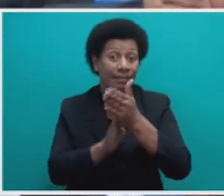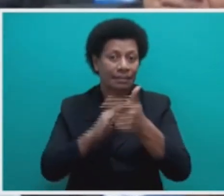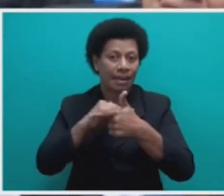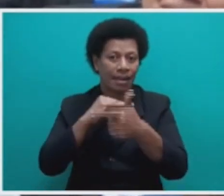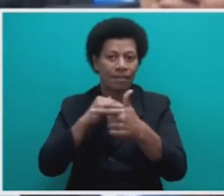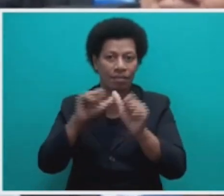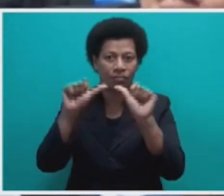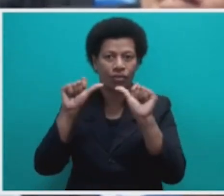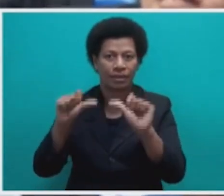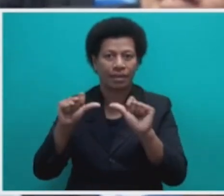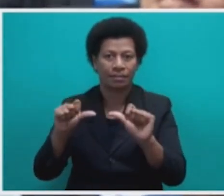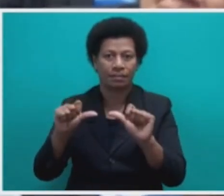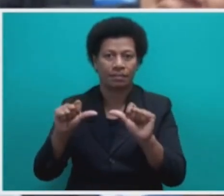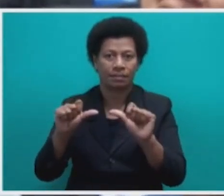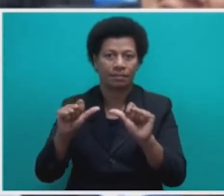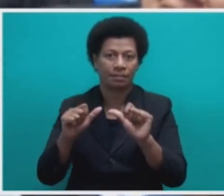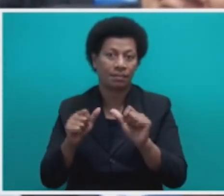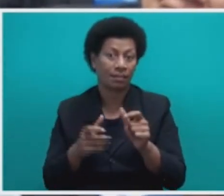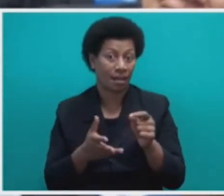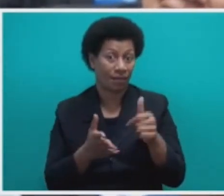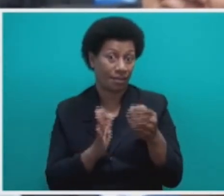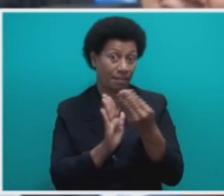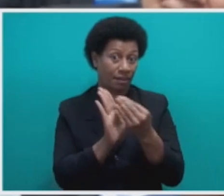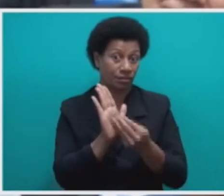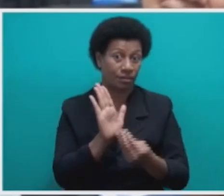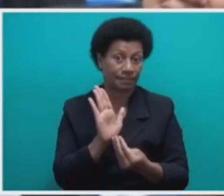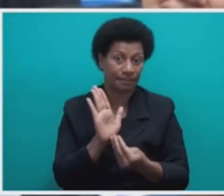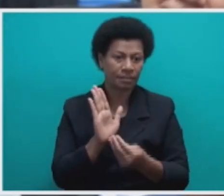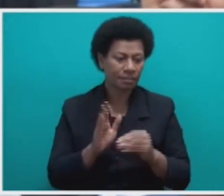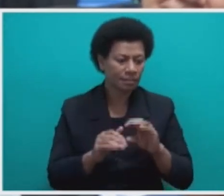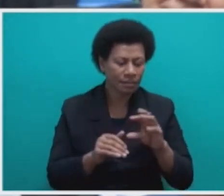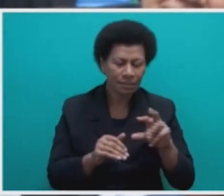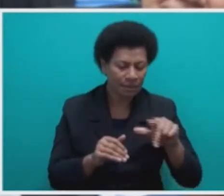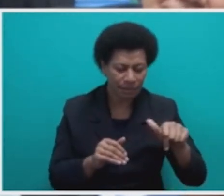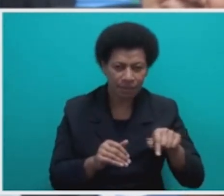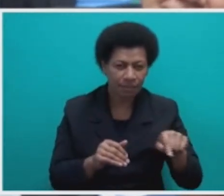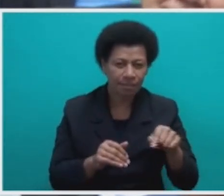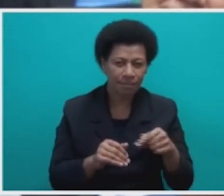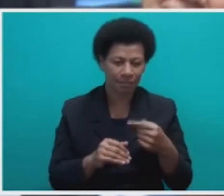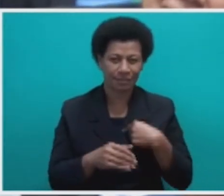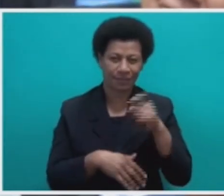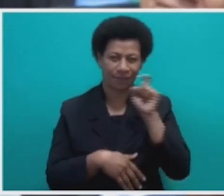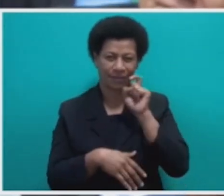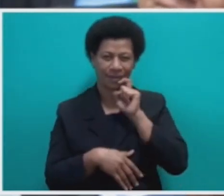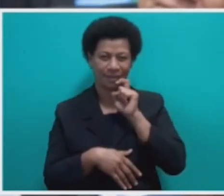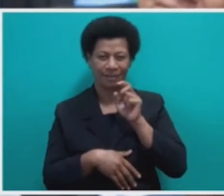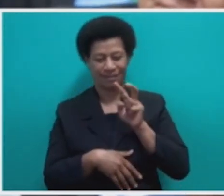of protection. And after the budget, some of the producers played funny. I mean, we had